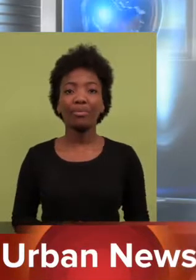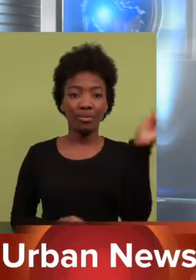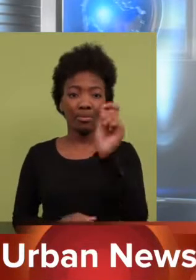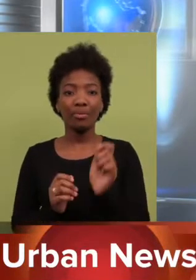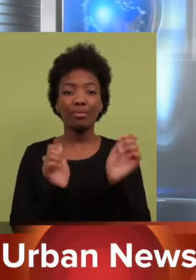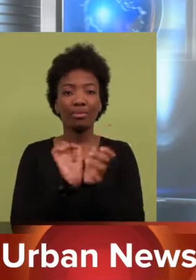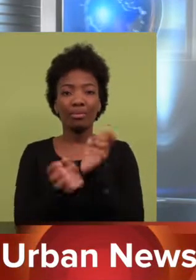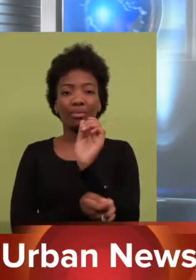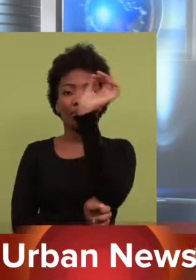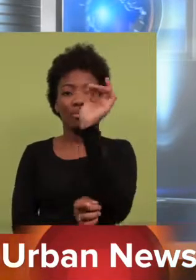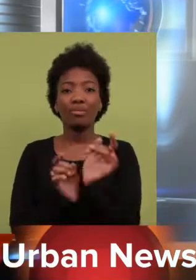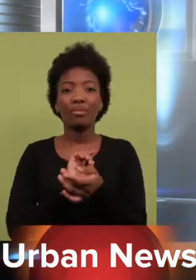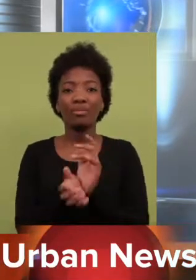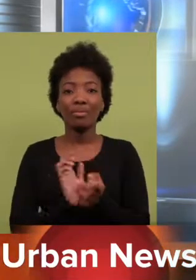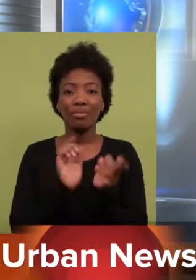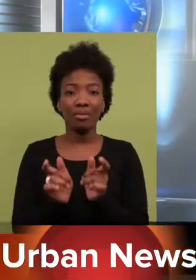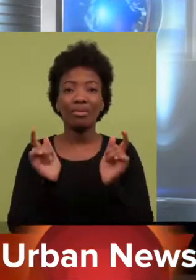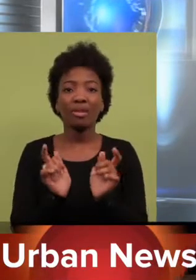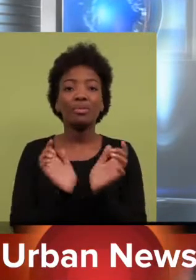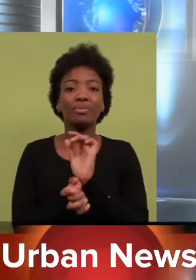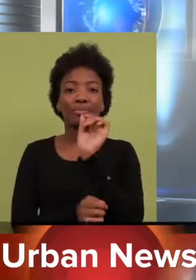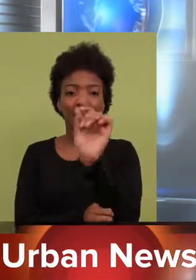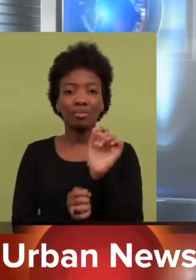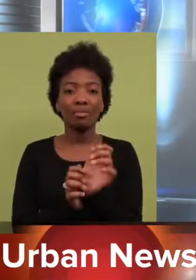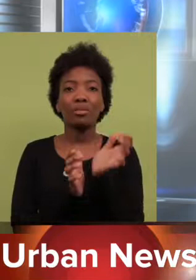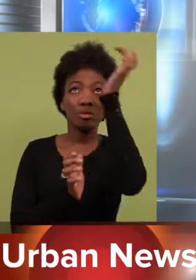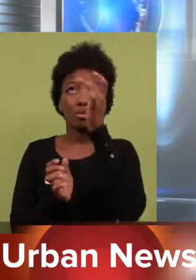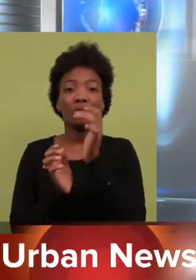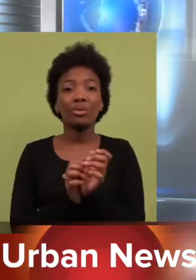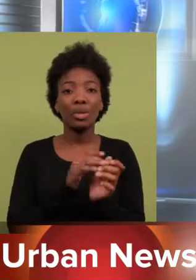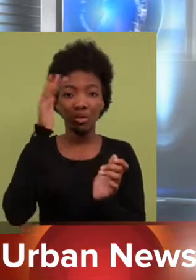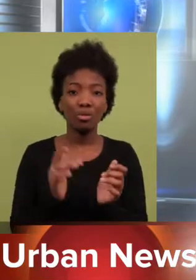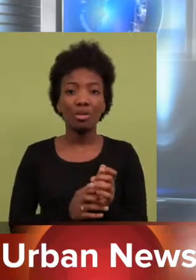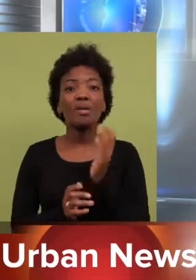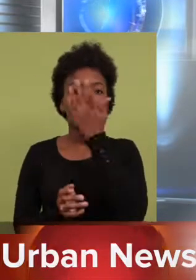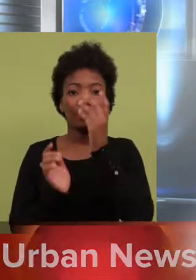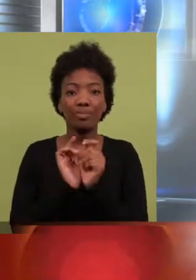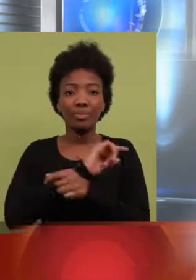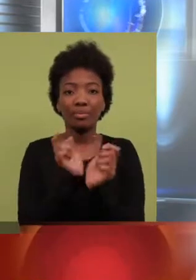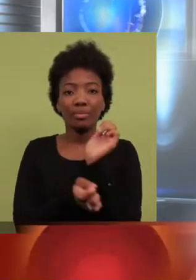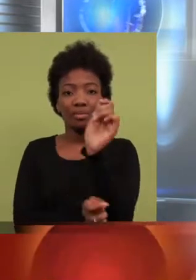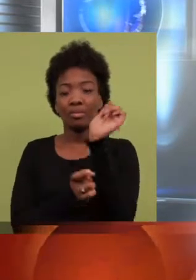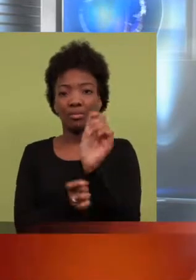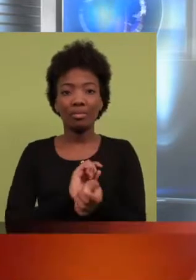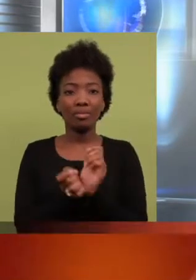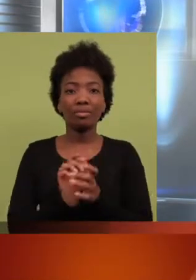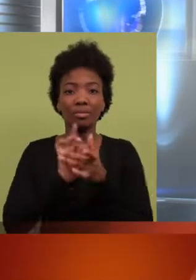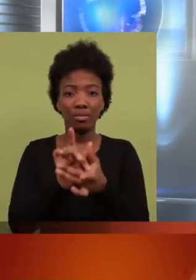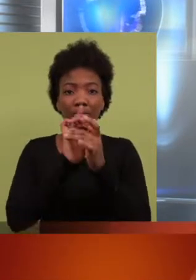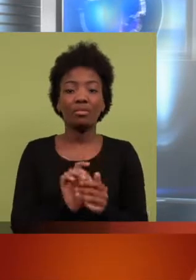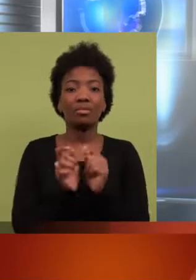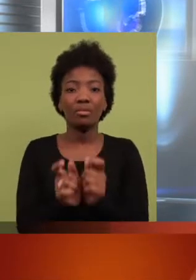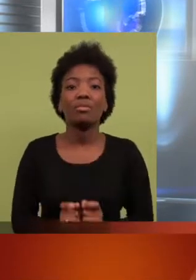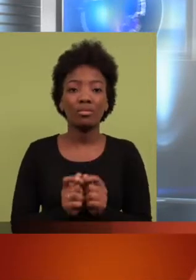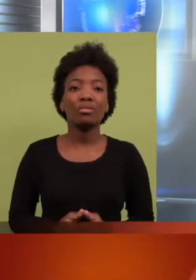in Sandton. These illegal occupants are Alexandra residents who say they've been promised land by the government since 1994, and